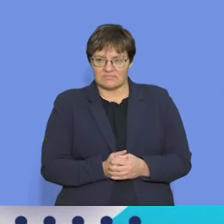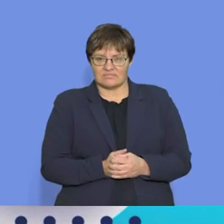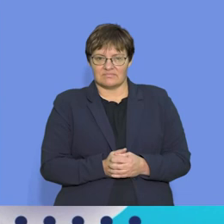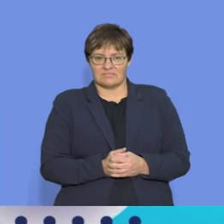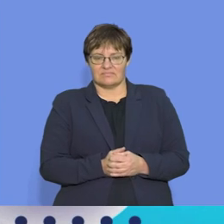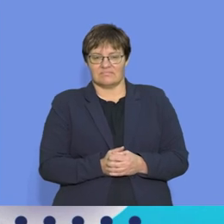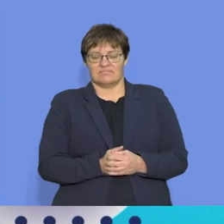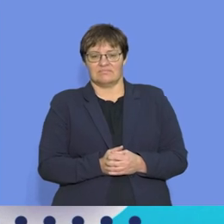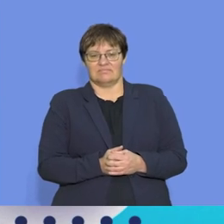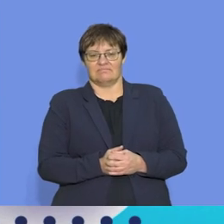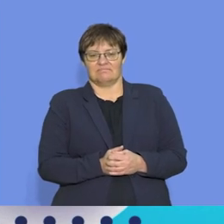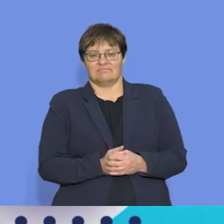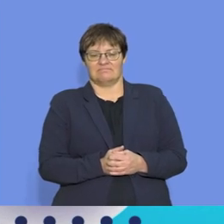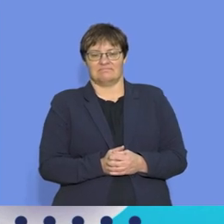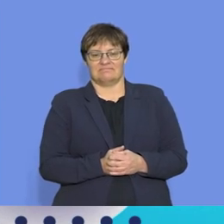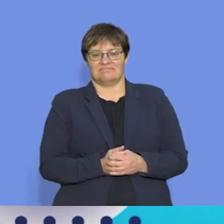Yeah.